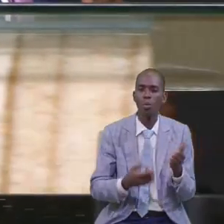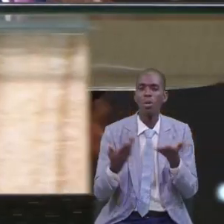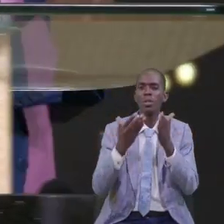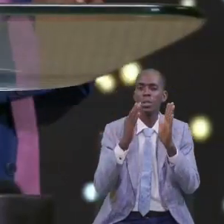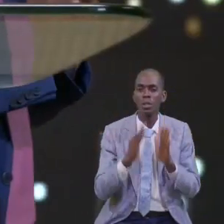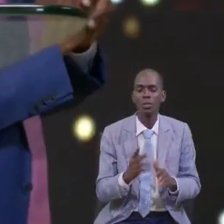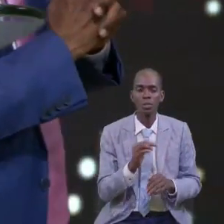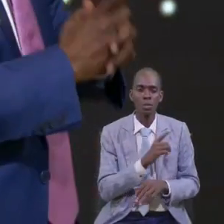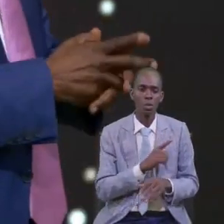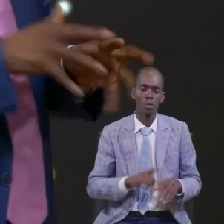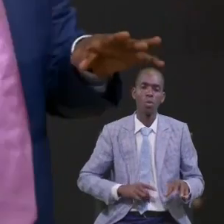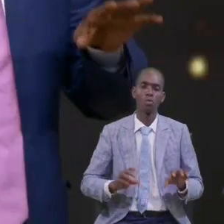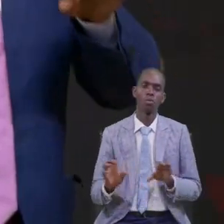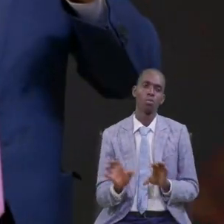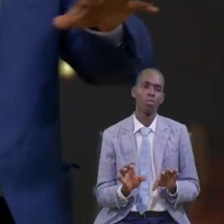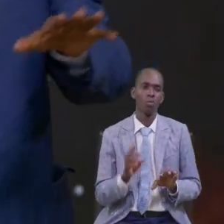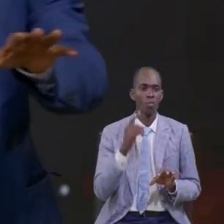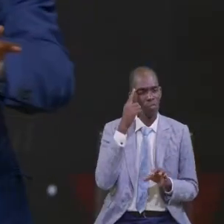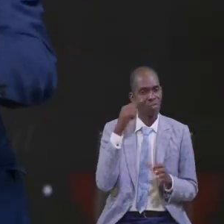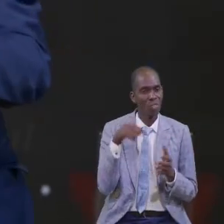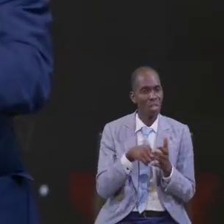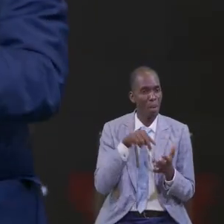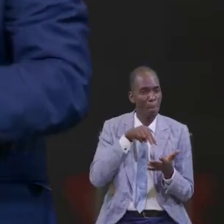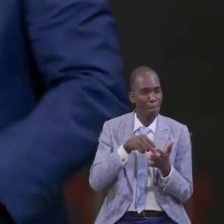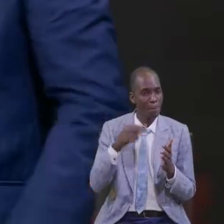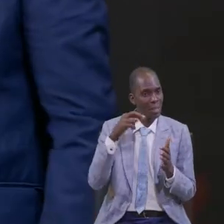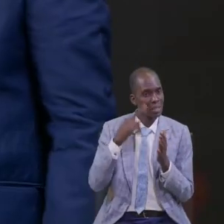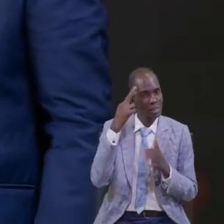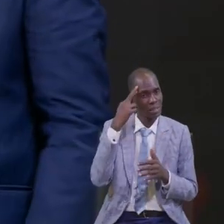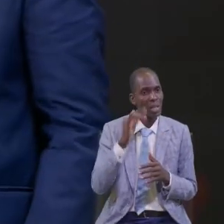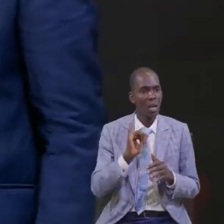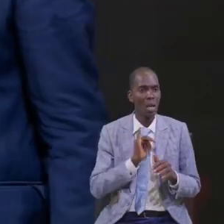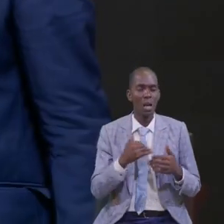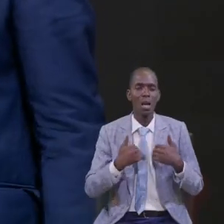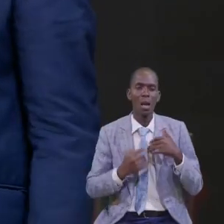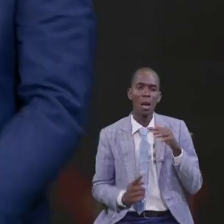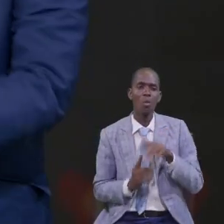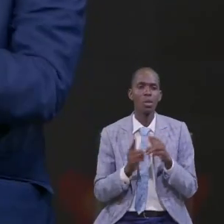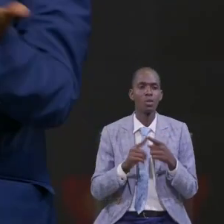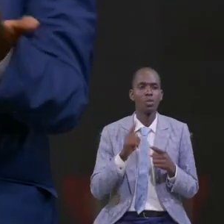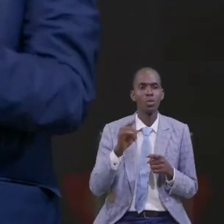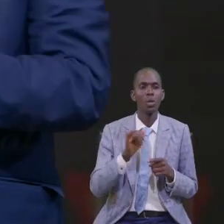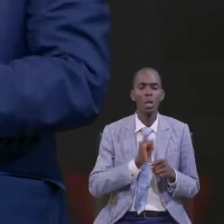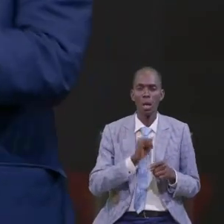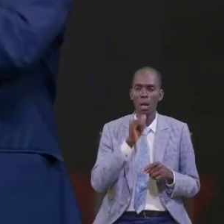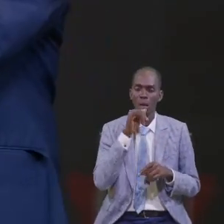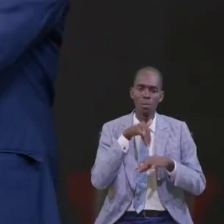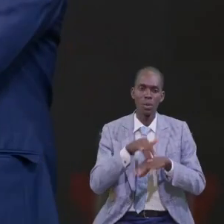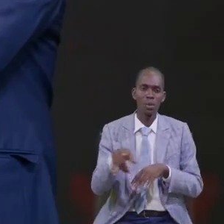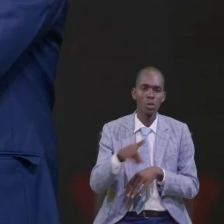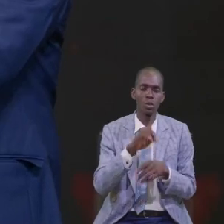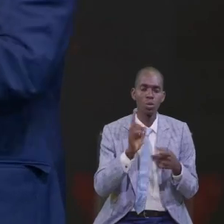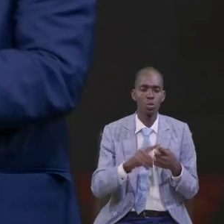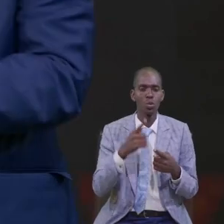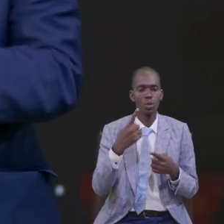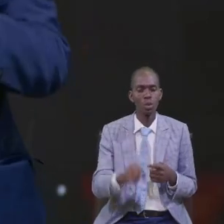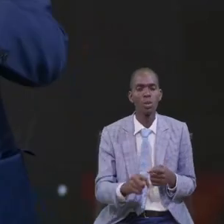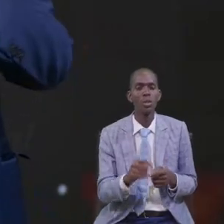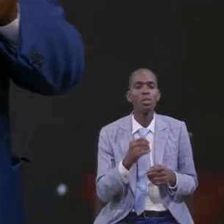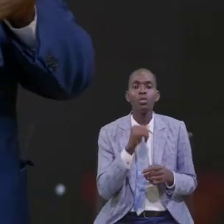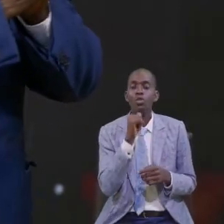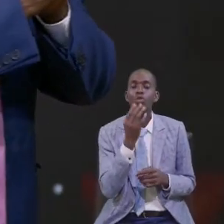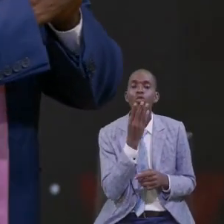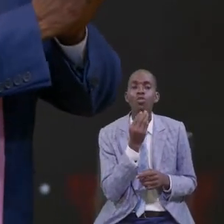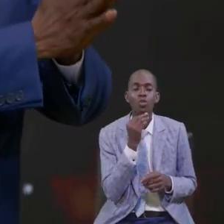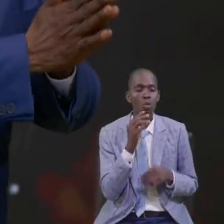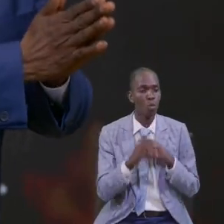say, for this purpose have I appeared unto you, and I'm sending you to the Gentiles. And they went to the Gentiles.